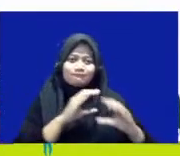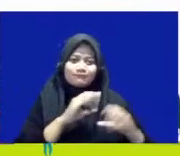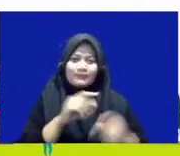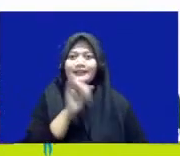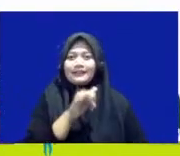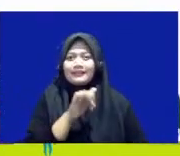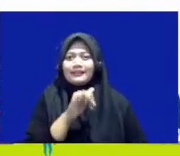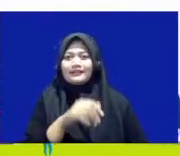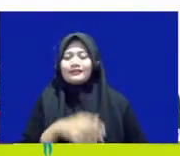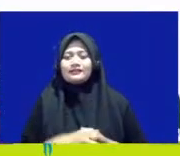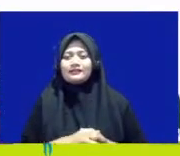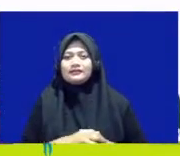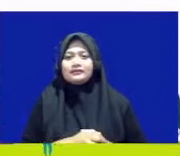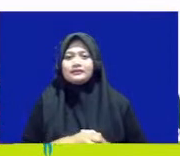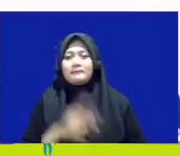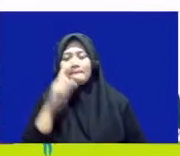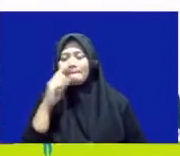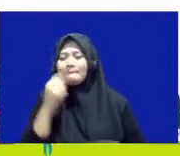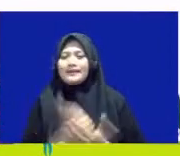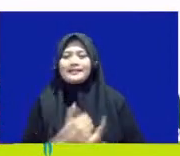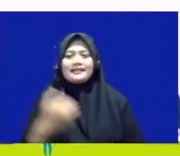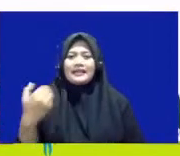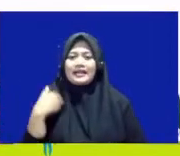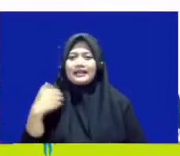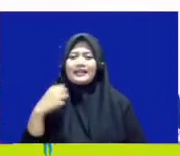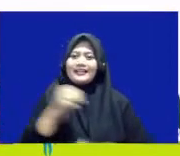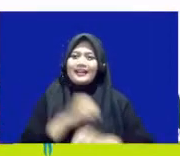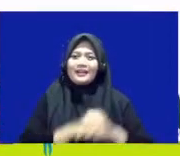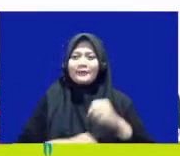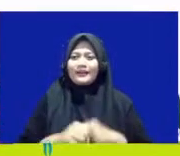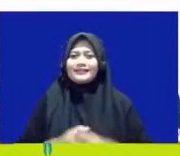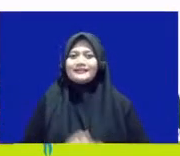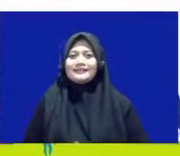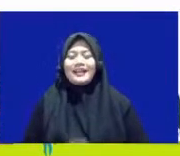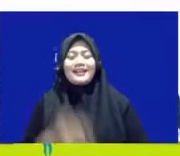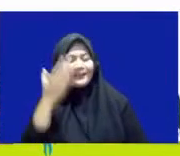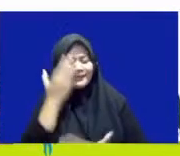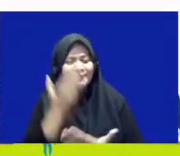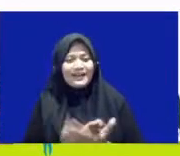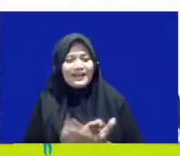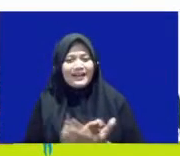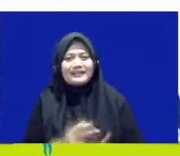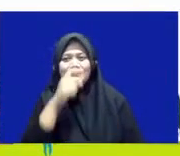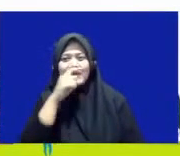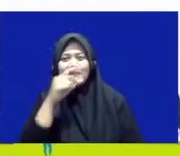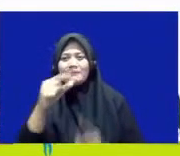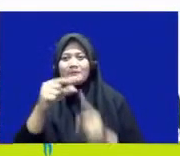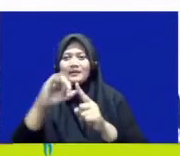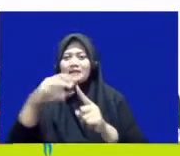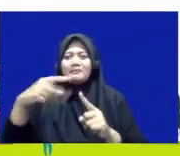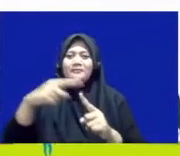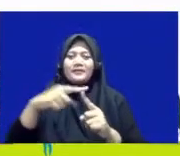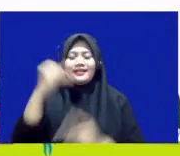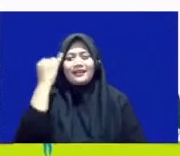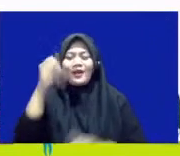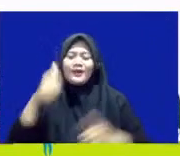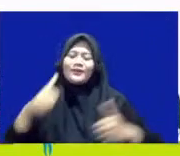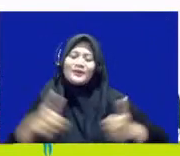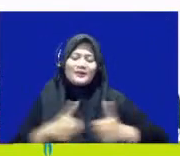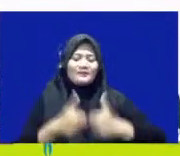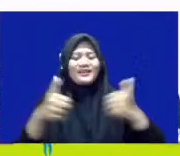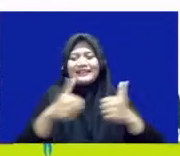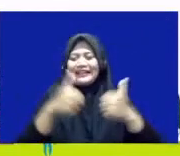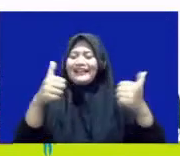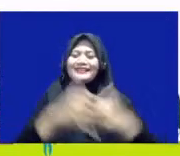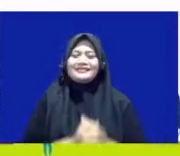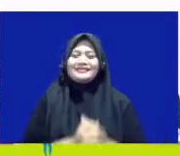you. Excellent. Thank you very much, Mr. Pitt. It's a great idea to have a platform for sharing. I think that's always a good